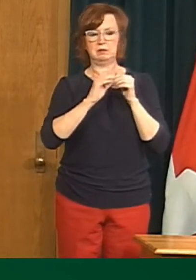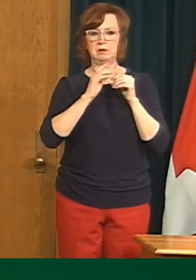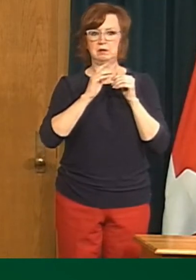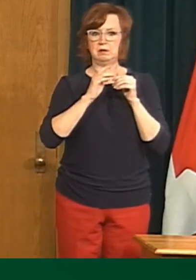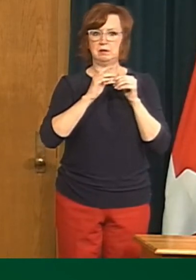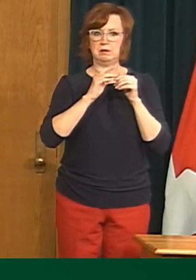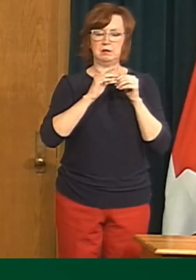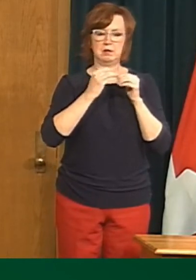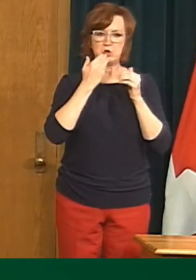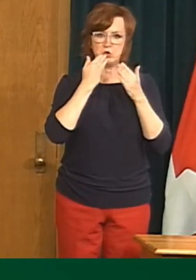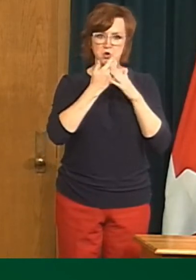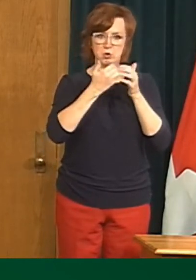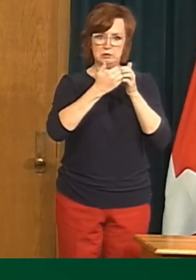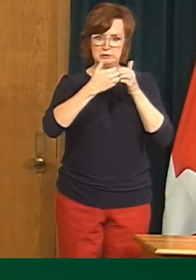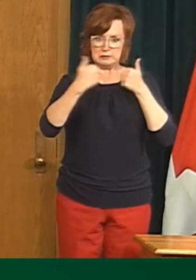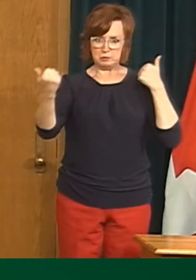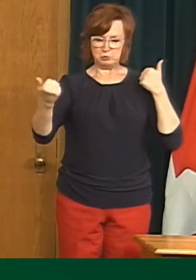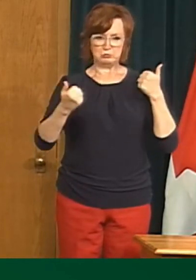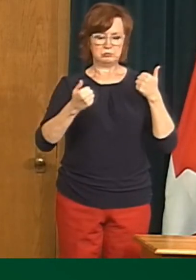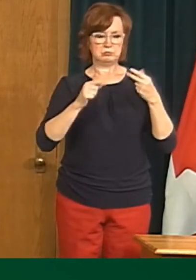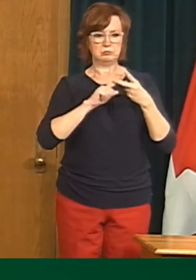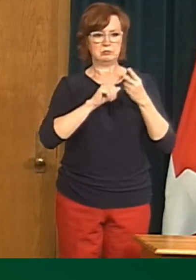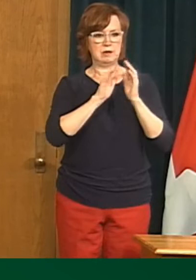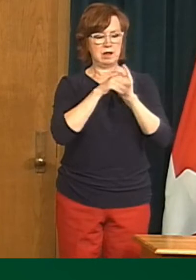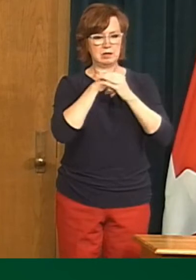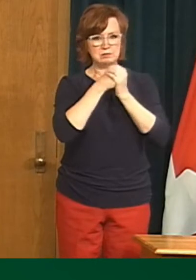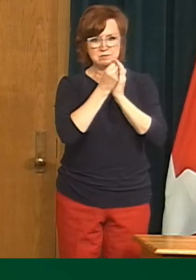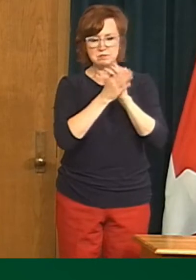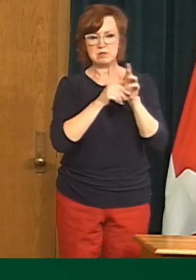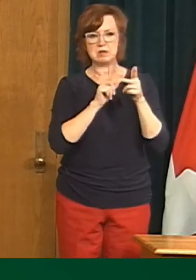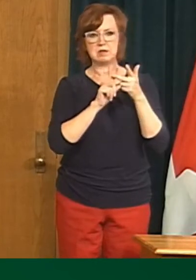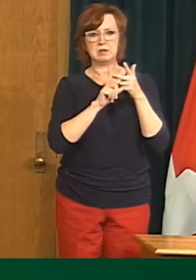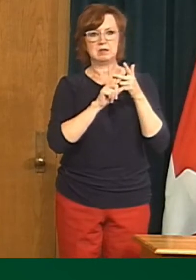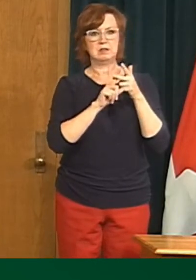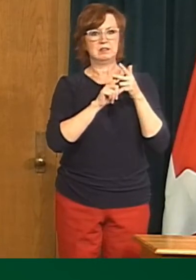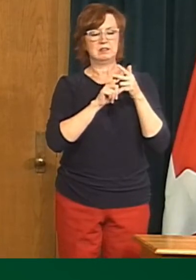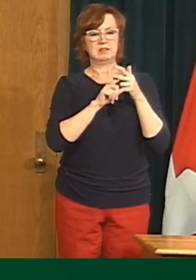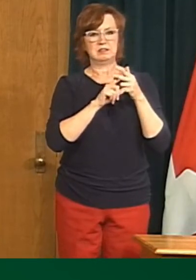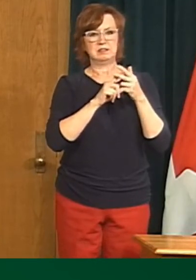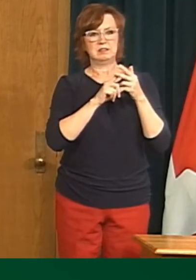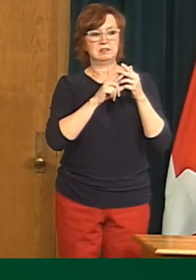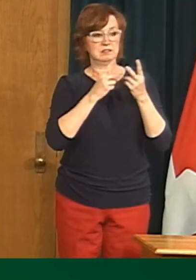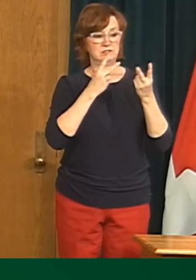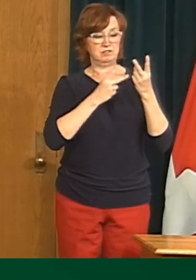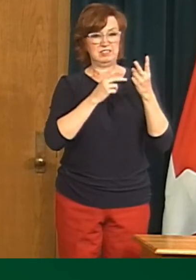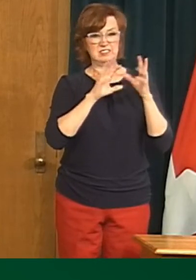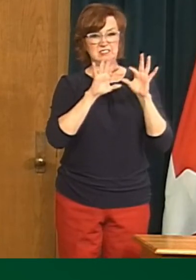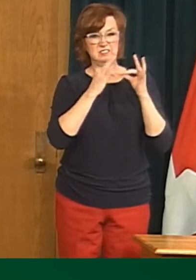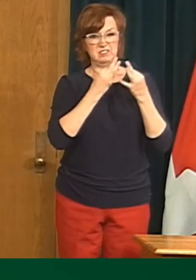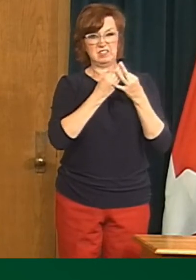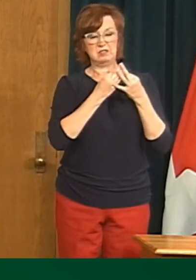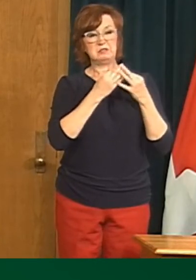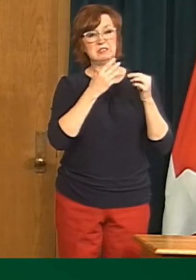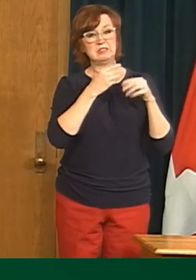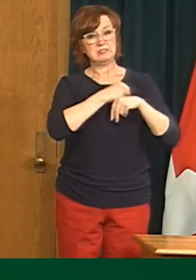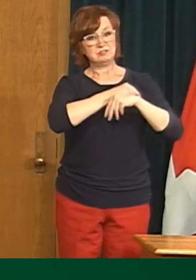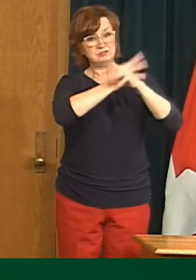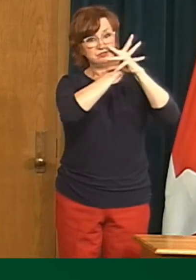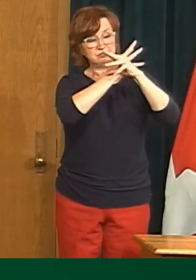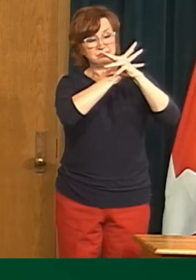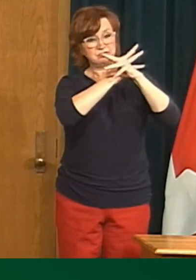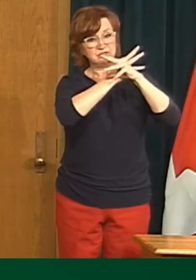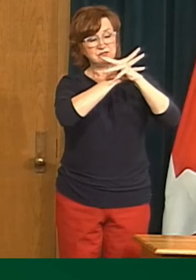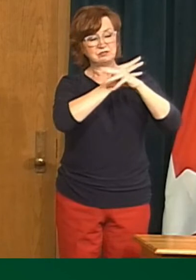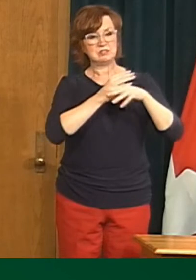their family that are in long-term care homes, which I know is very, very difficult. These are the reasons that we are having success in